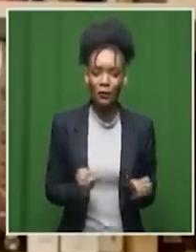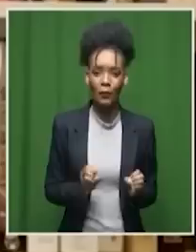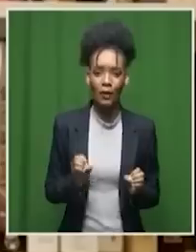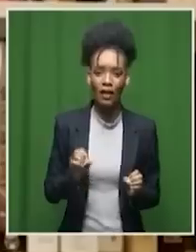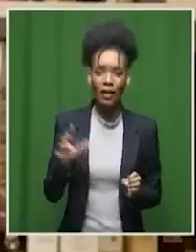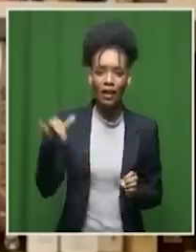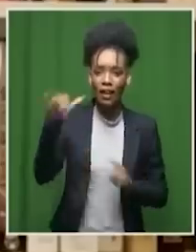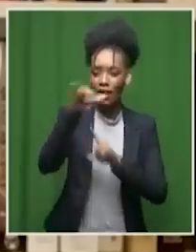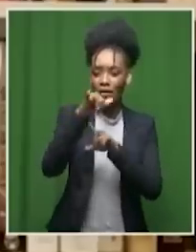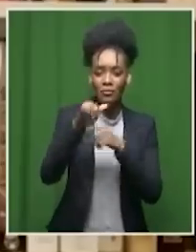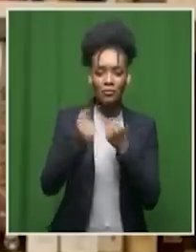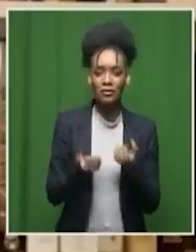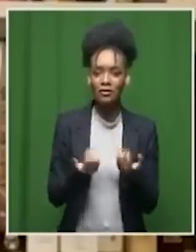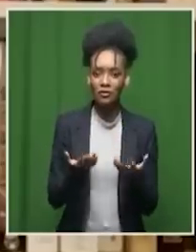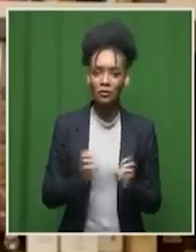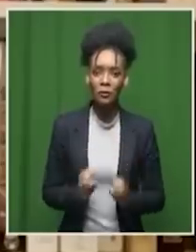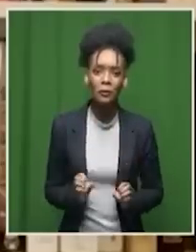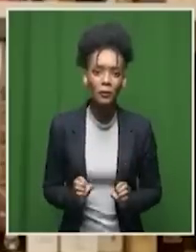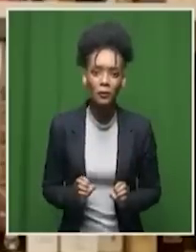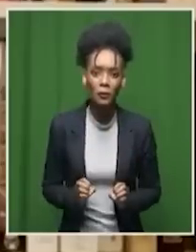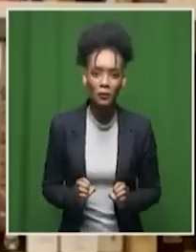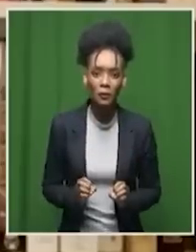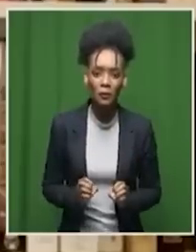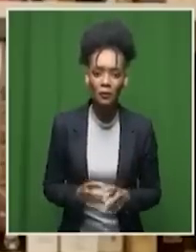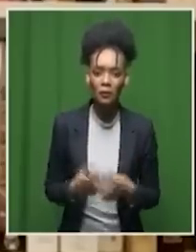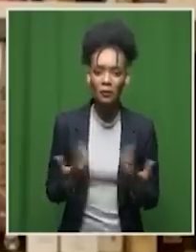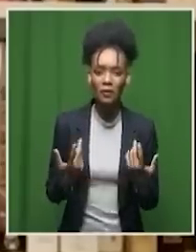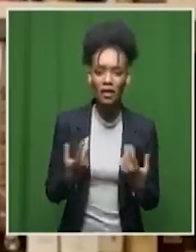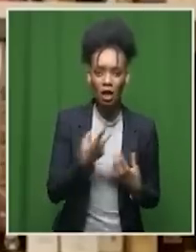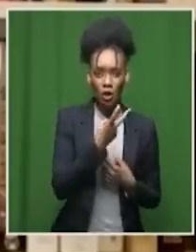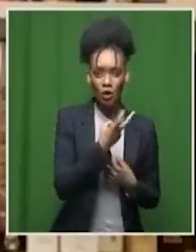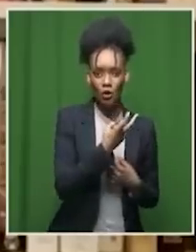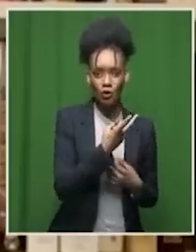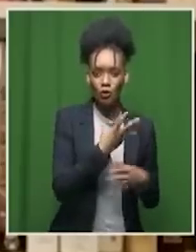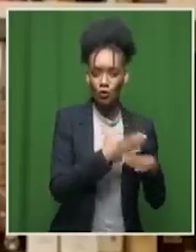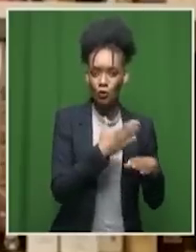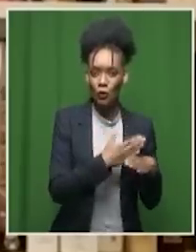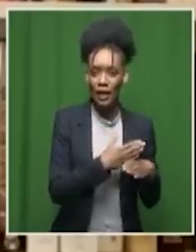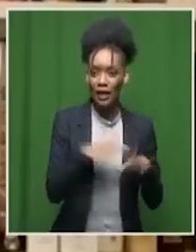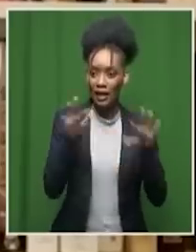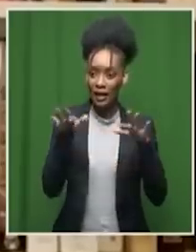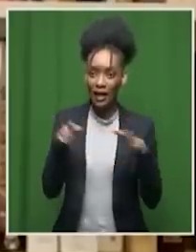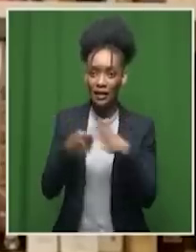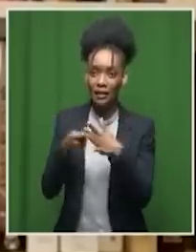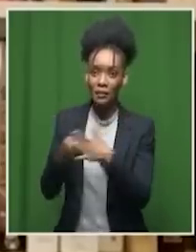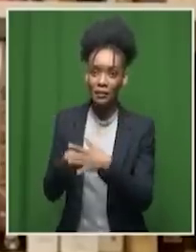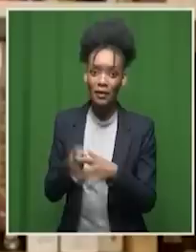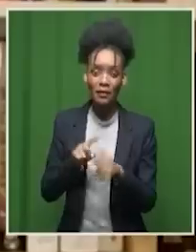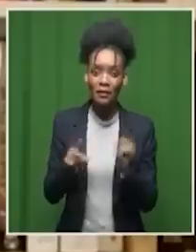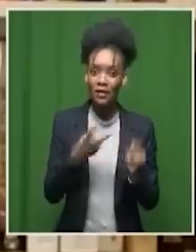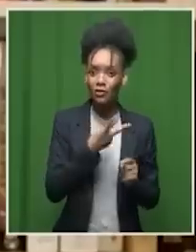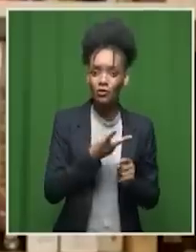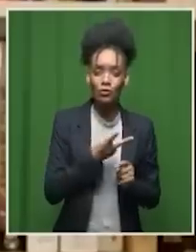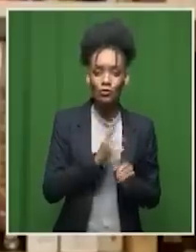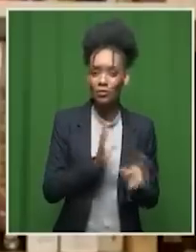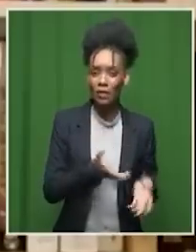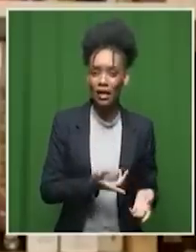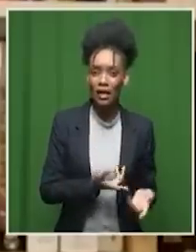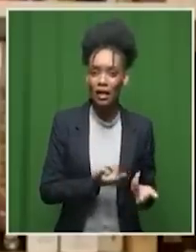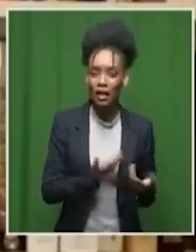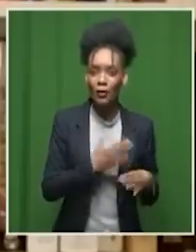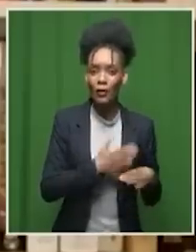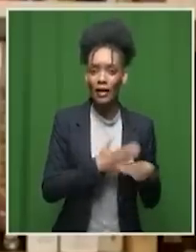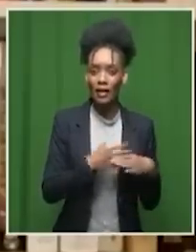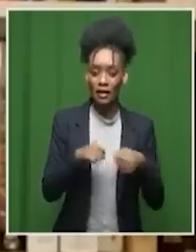serviceable. The fighter jets, I think only two are running out of 19 purchased. These were systems that we couldn't